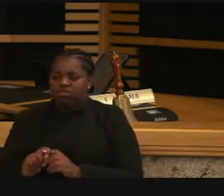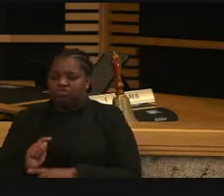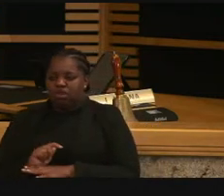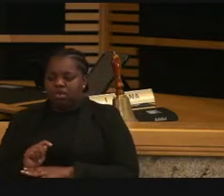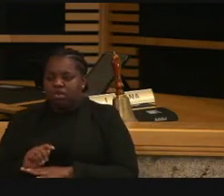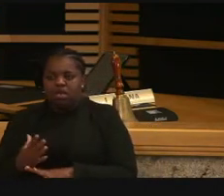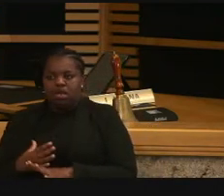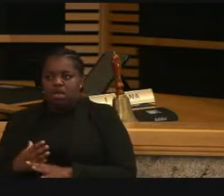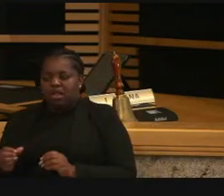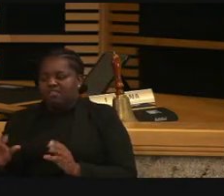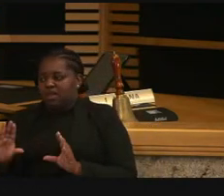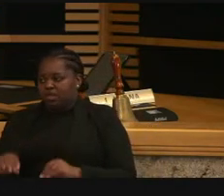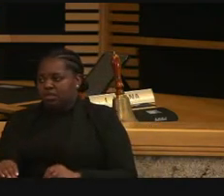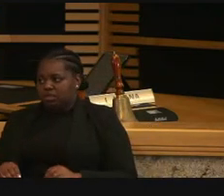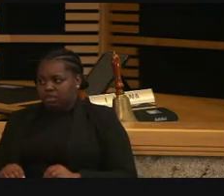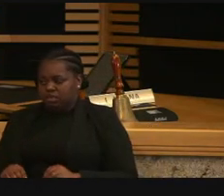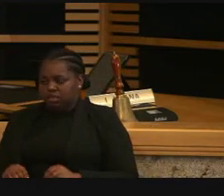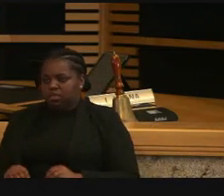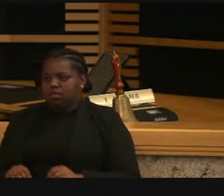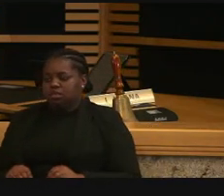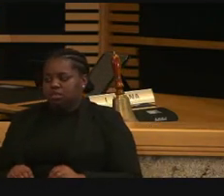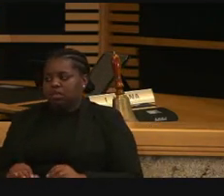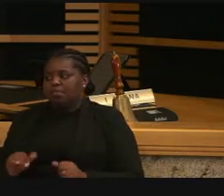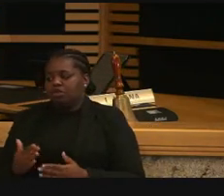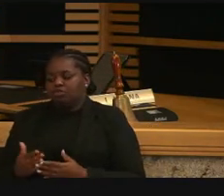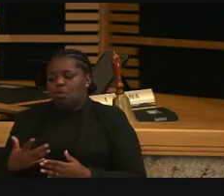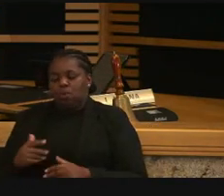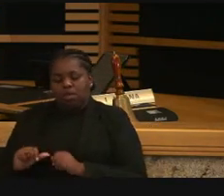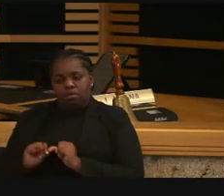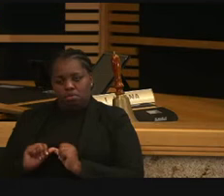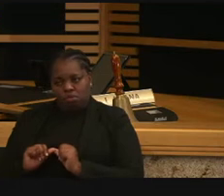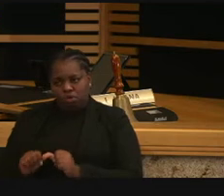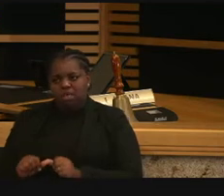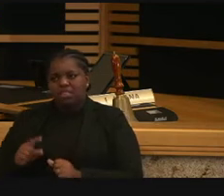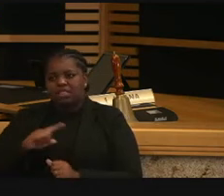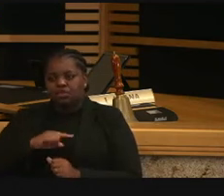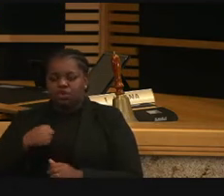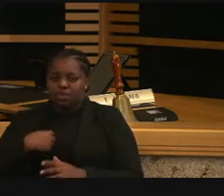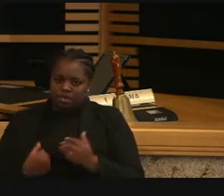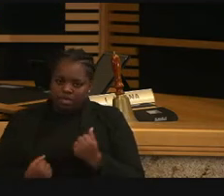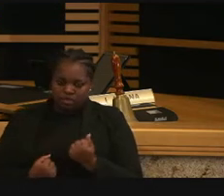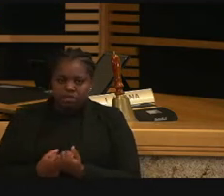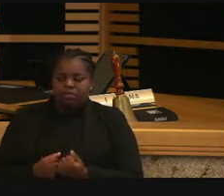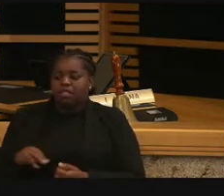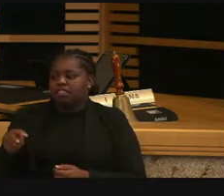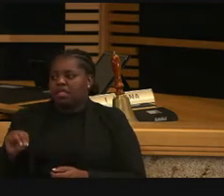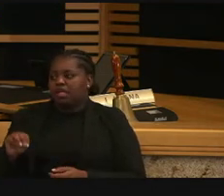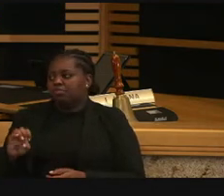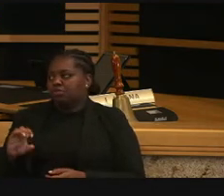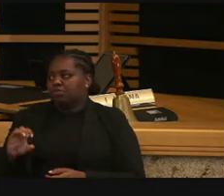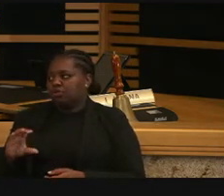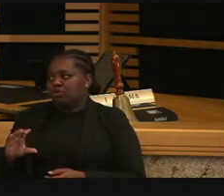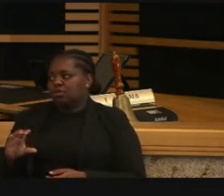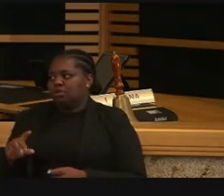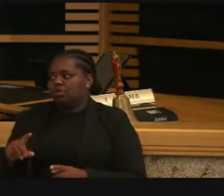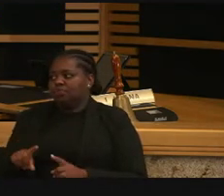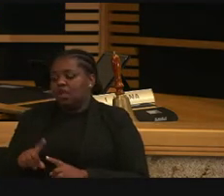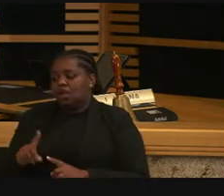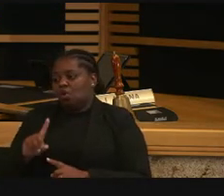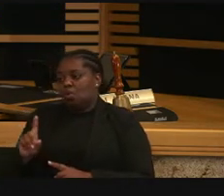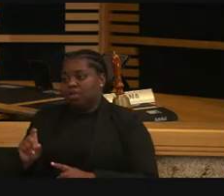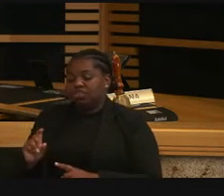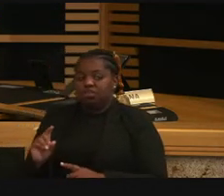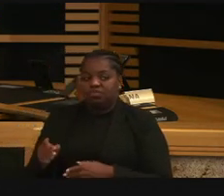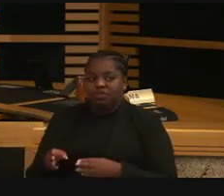end at all. Let's continue. That's why we support the MECs. As far as the question of the roads are